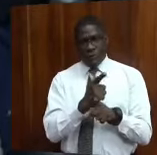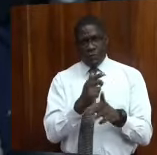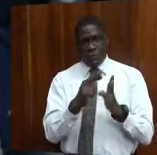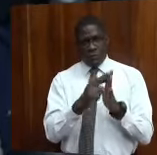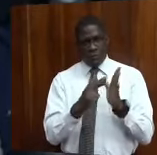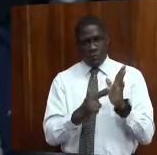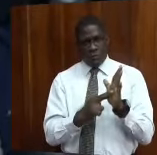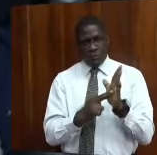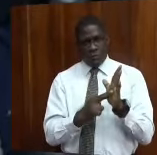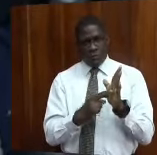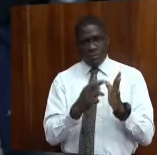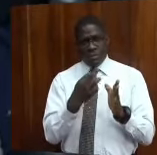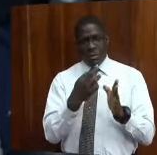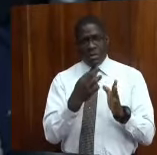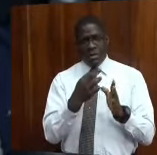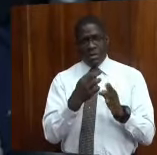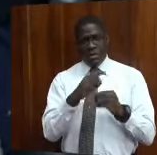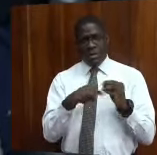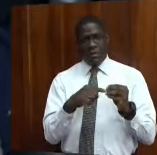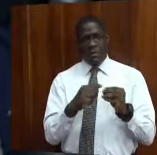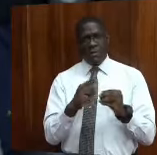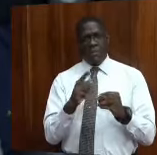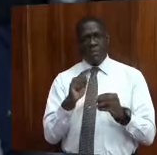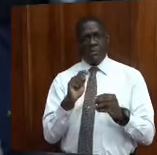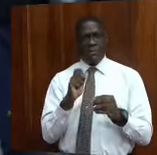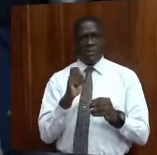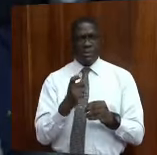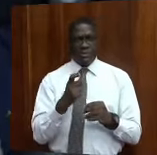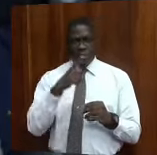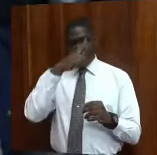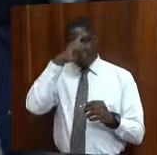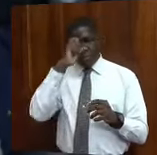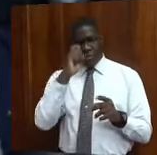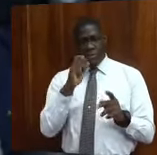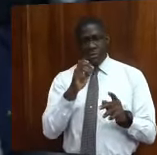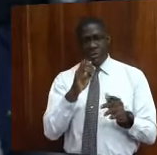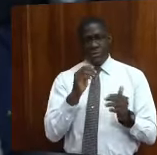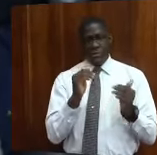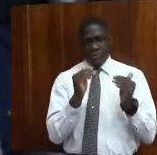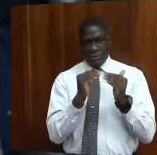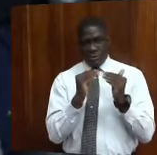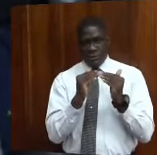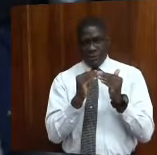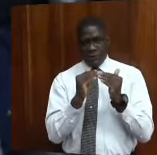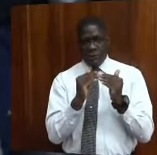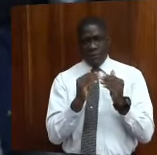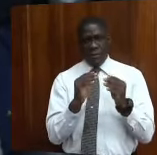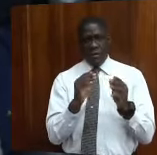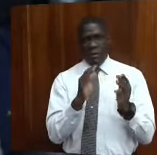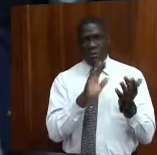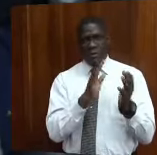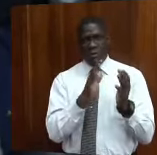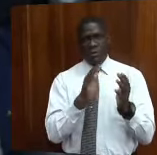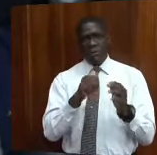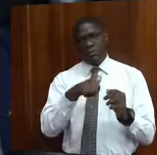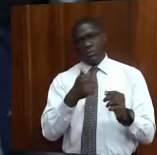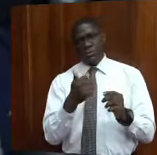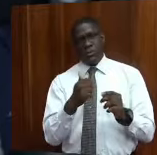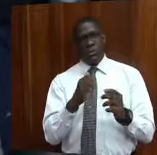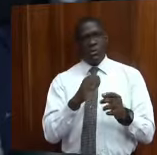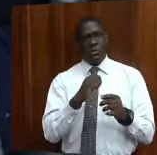is currently deliberating on implementing a global minimum tax, as well as establishing standards for what they consider